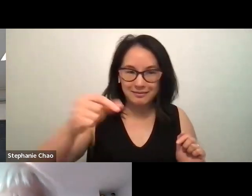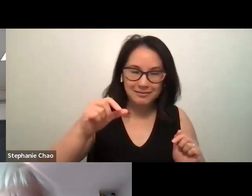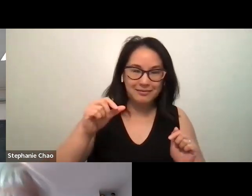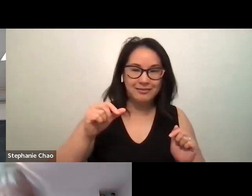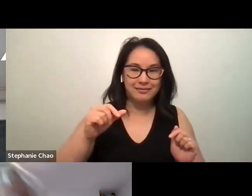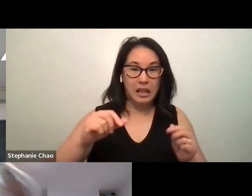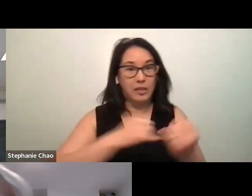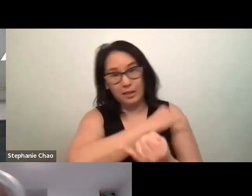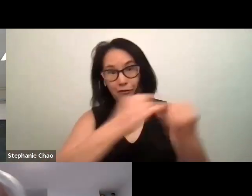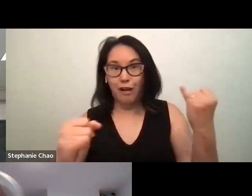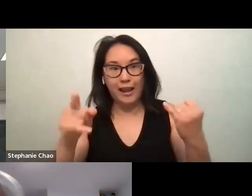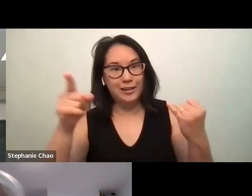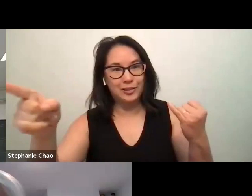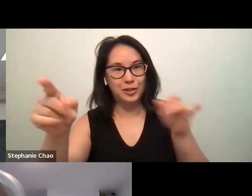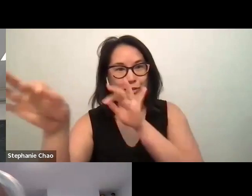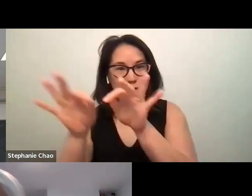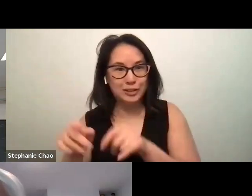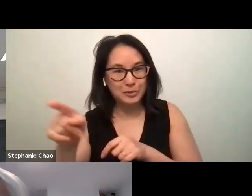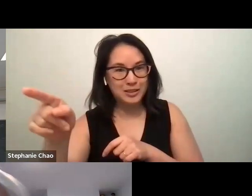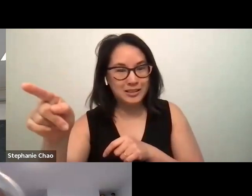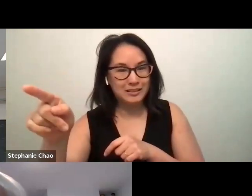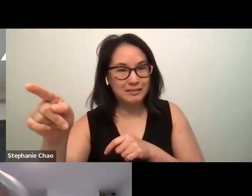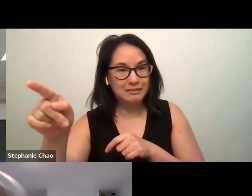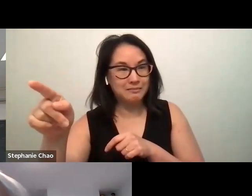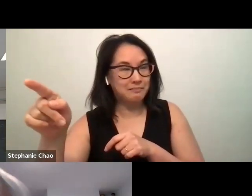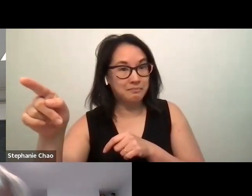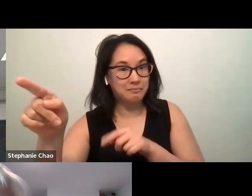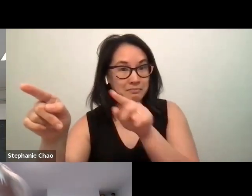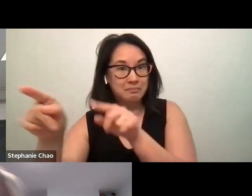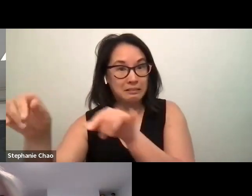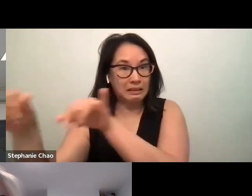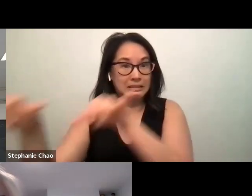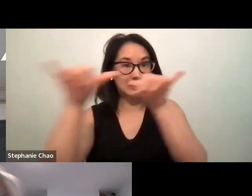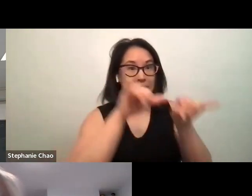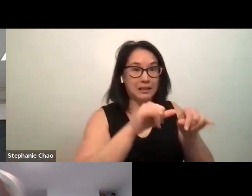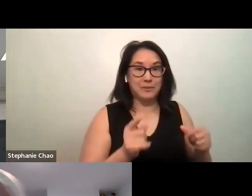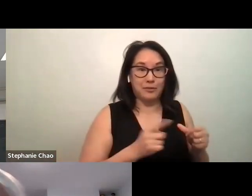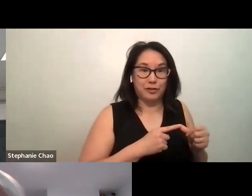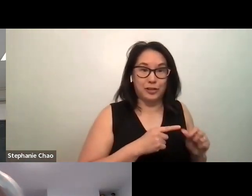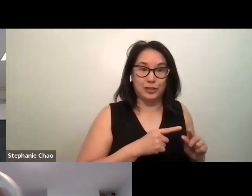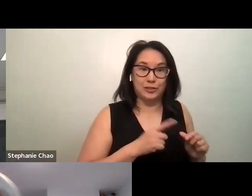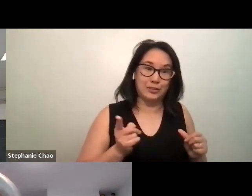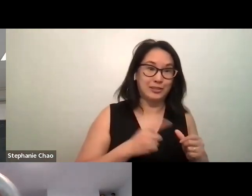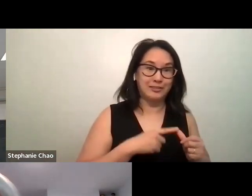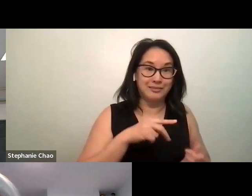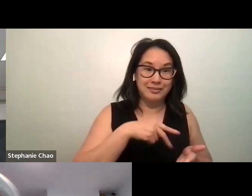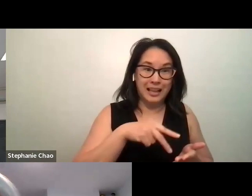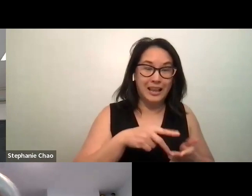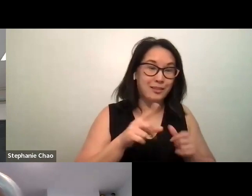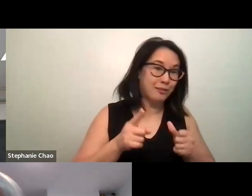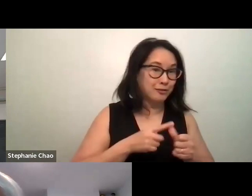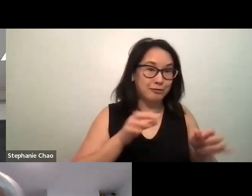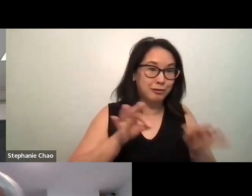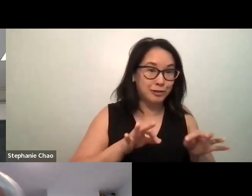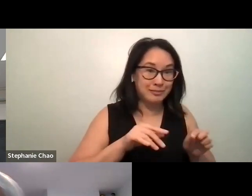final description in that train in any way resemble the initial